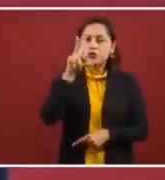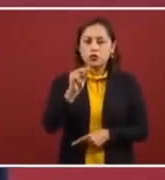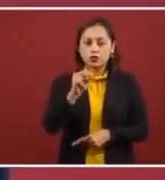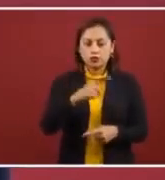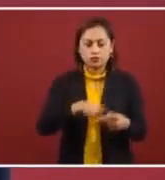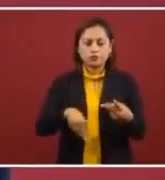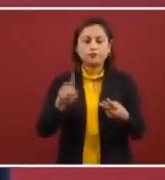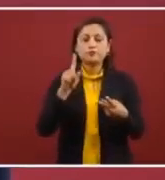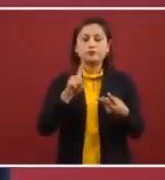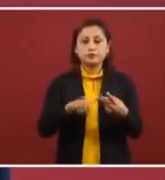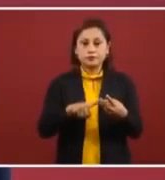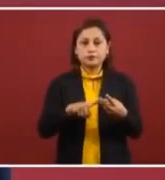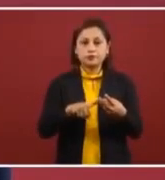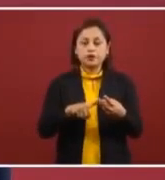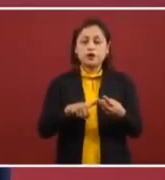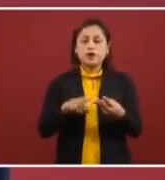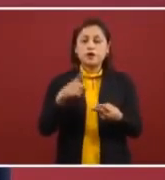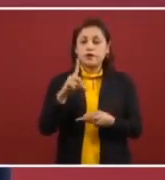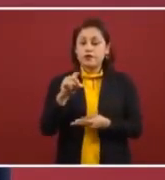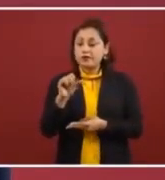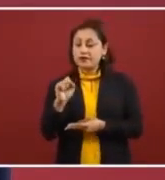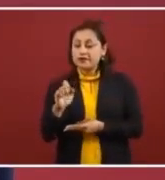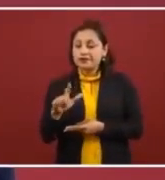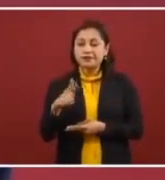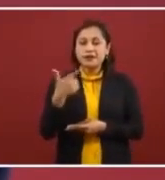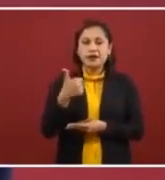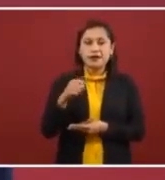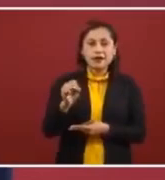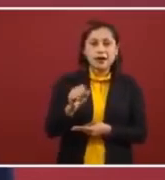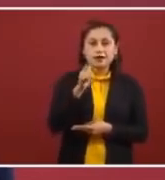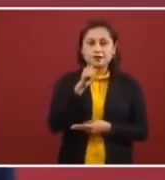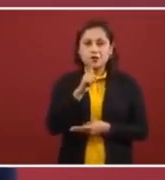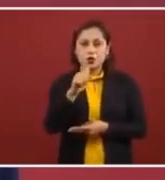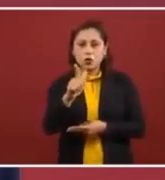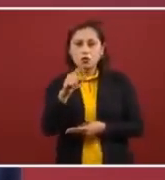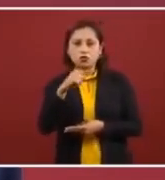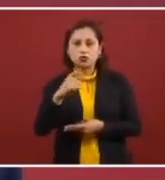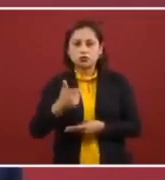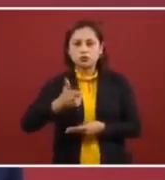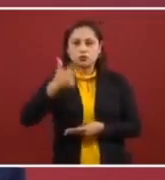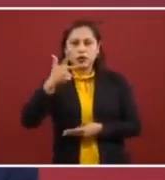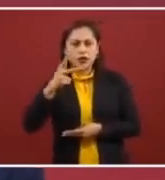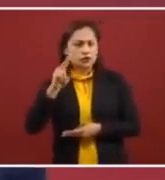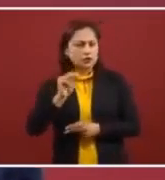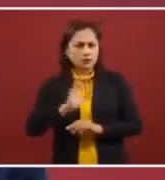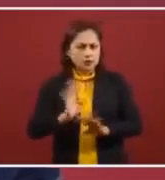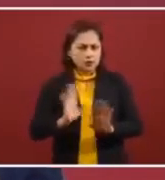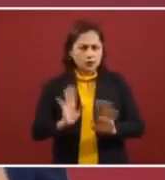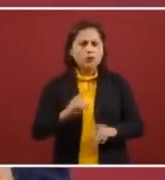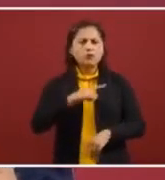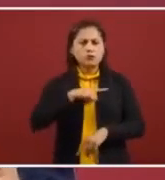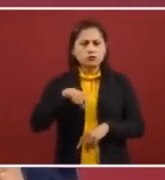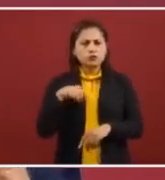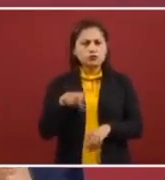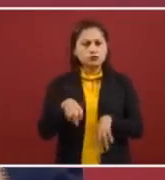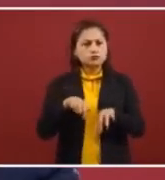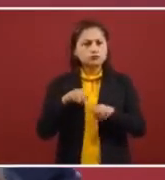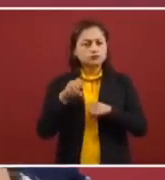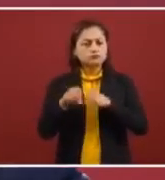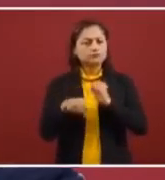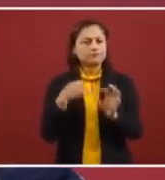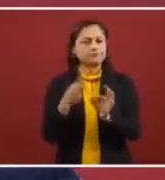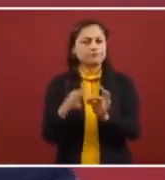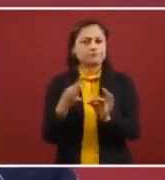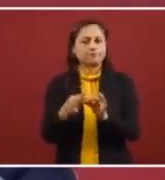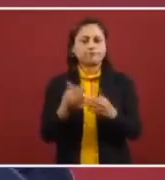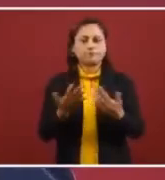of gas and diesel and gas or electricity, and we're complying with that.